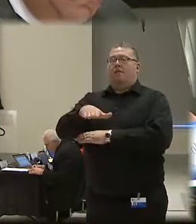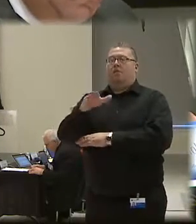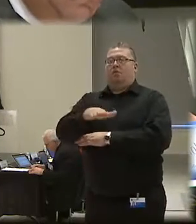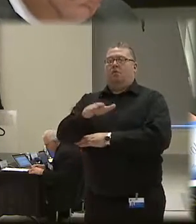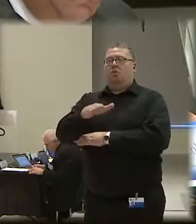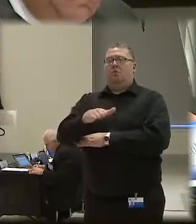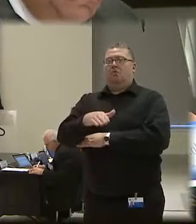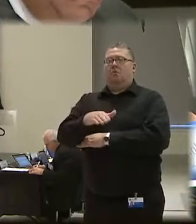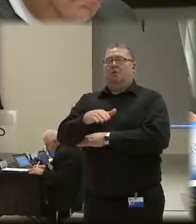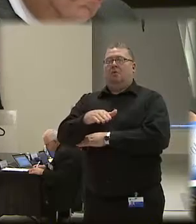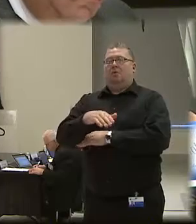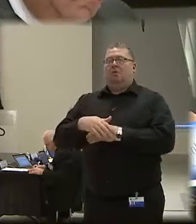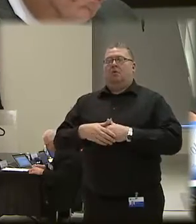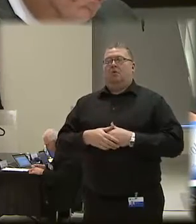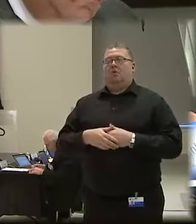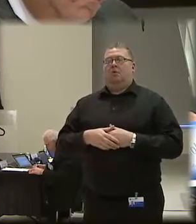here.